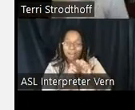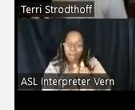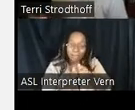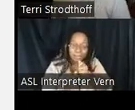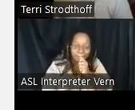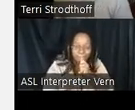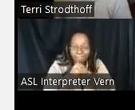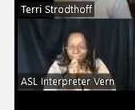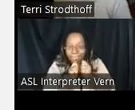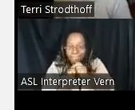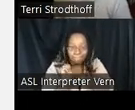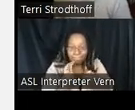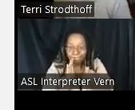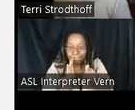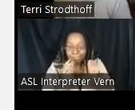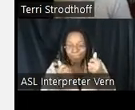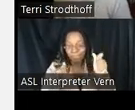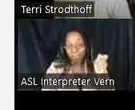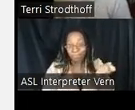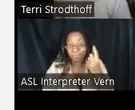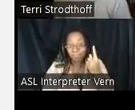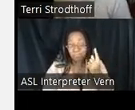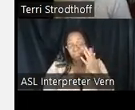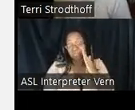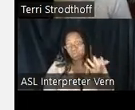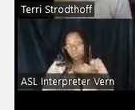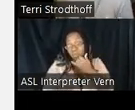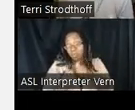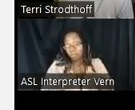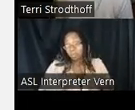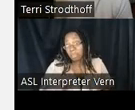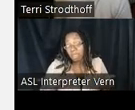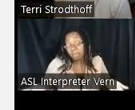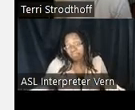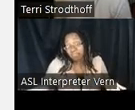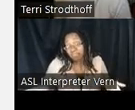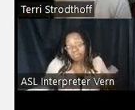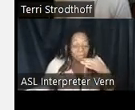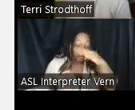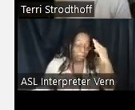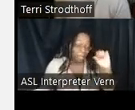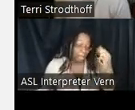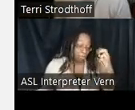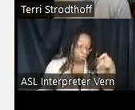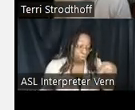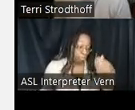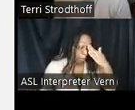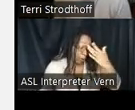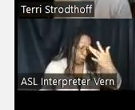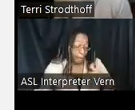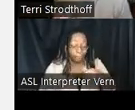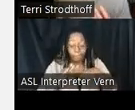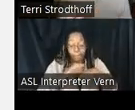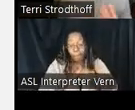and try to understand what happened. I don't know what's wrong with me. I'm just the black sheep. I don't know why I'm like this. I was just born bad in my